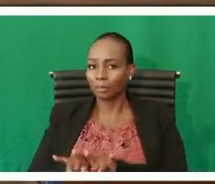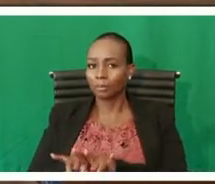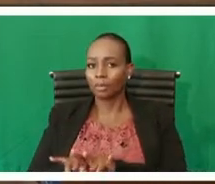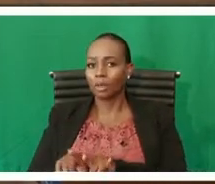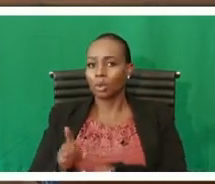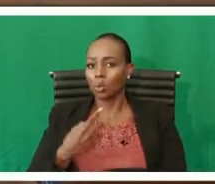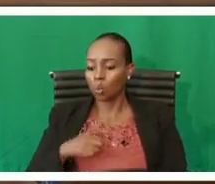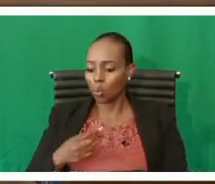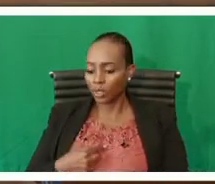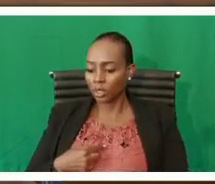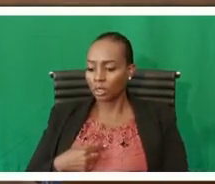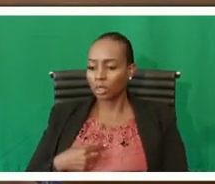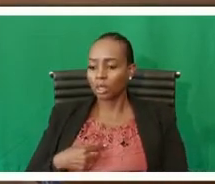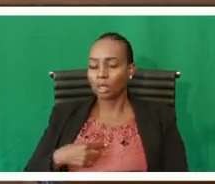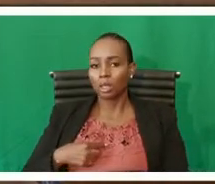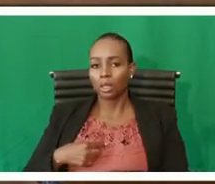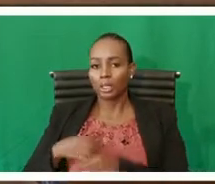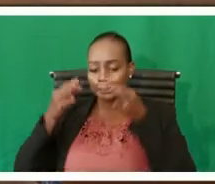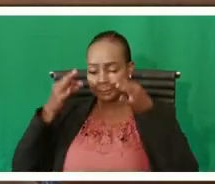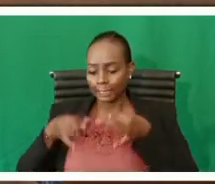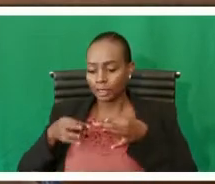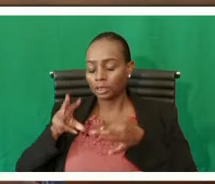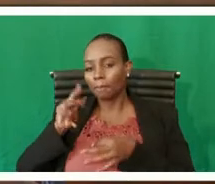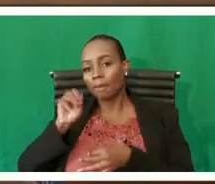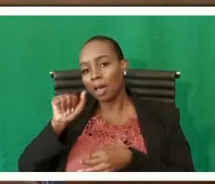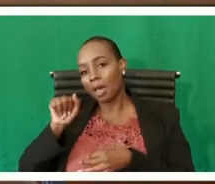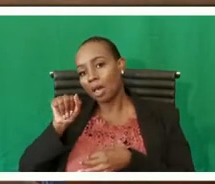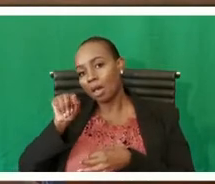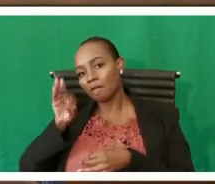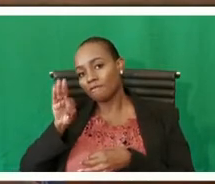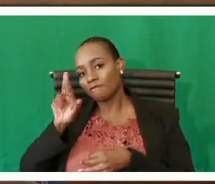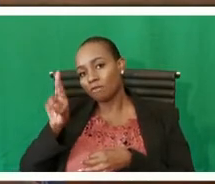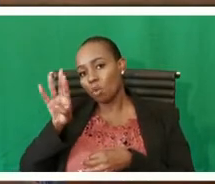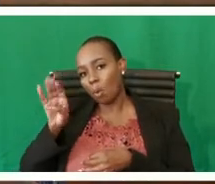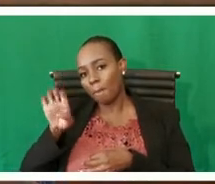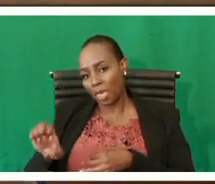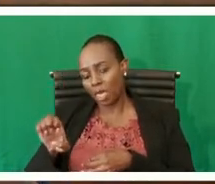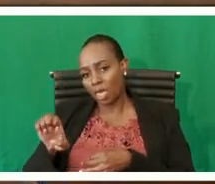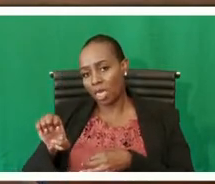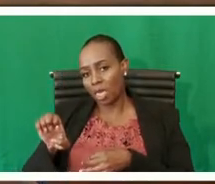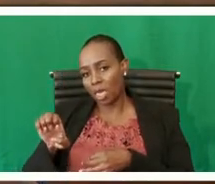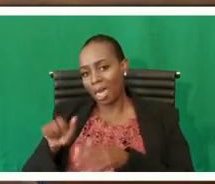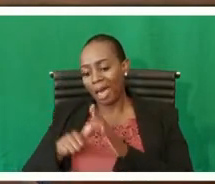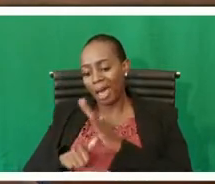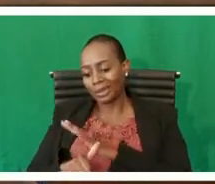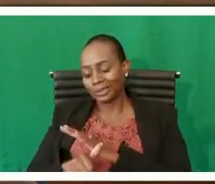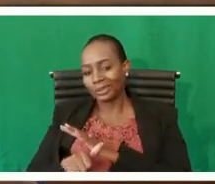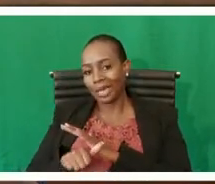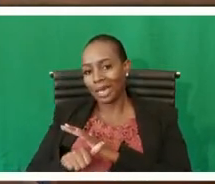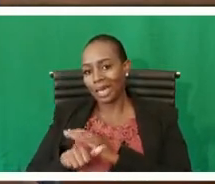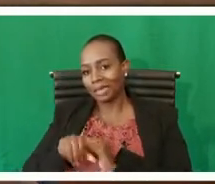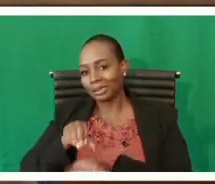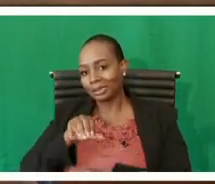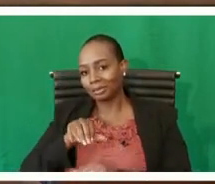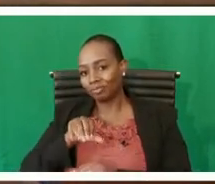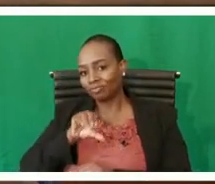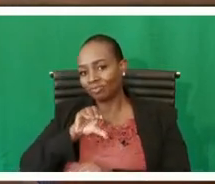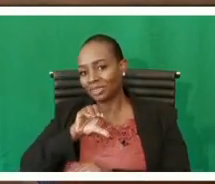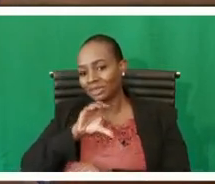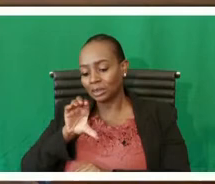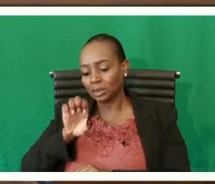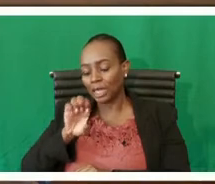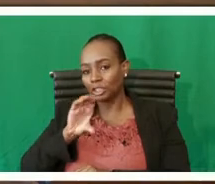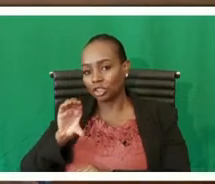placed Mafube, Metsimaholo, and Mangaung municipalities under Section 139 of